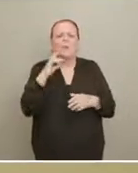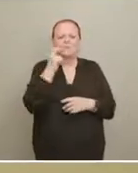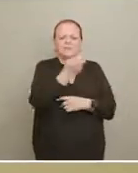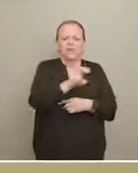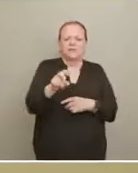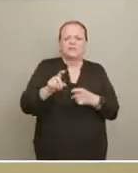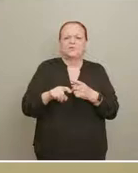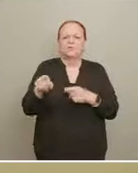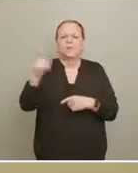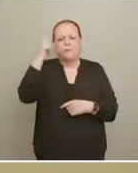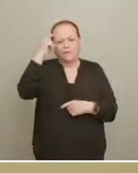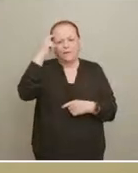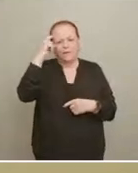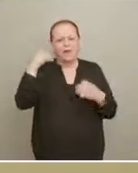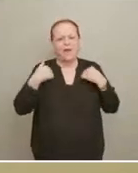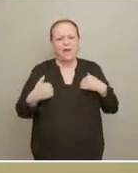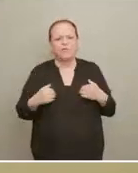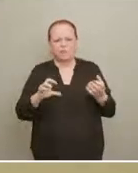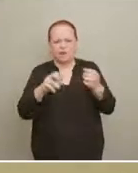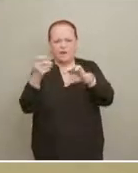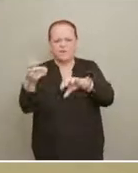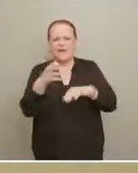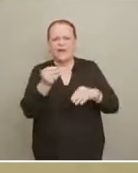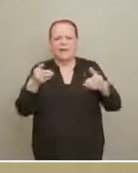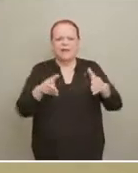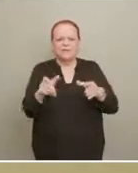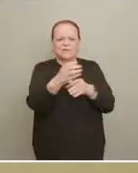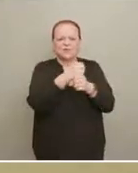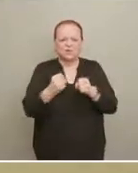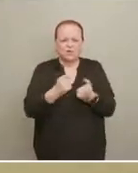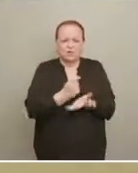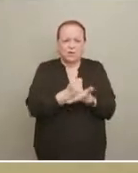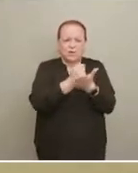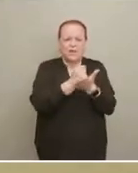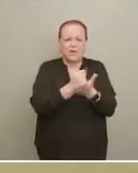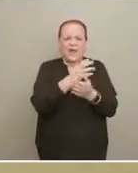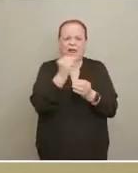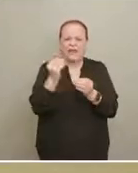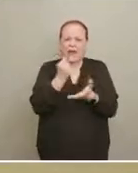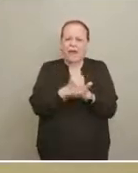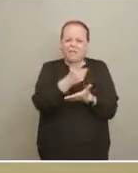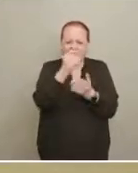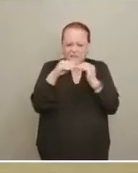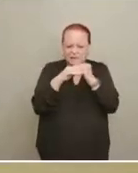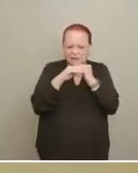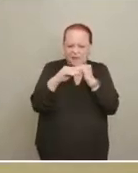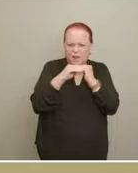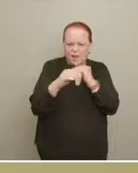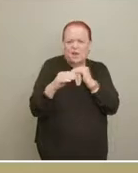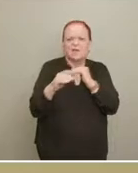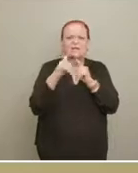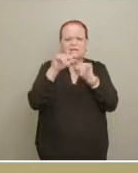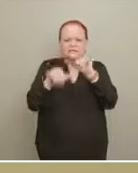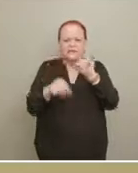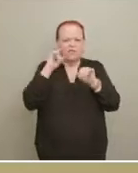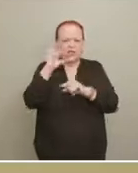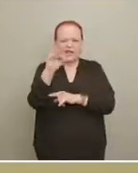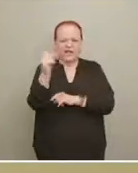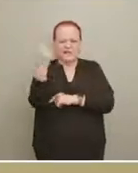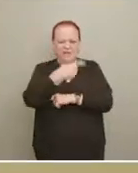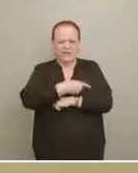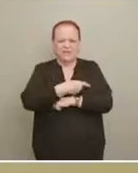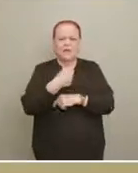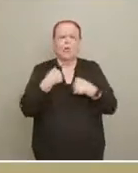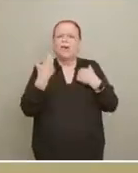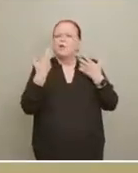health crisis, but it allows them to receive treatment, stabilize, and we have up to 90 days where we can serve them, because what we don't want